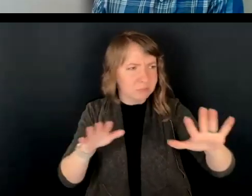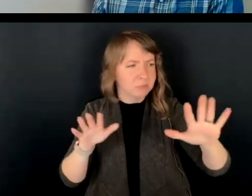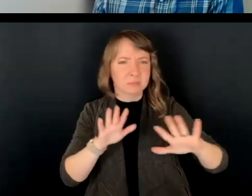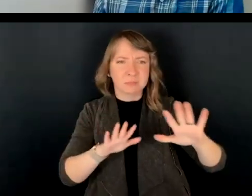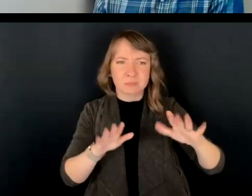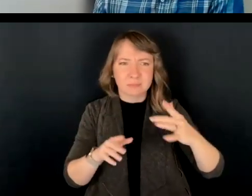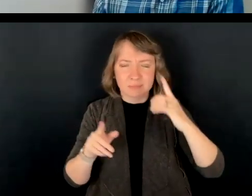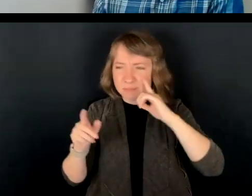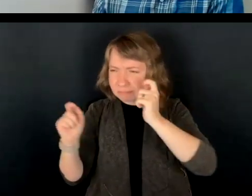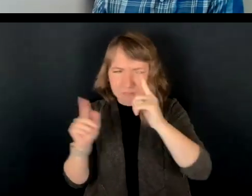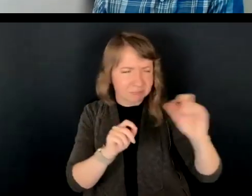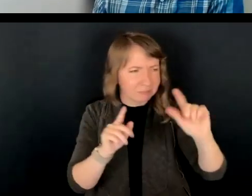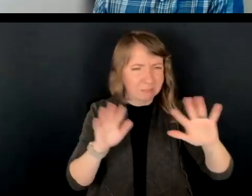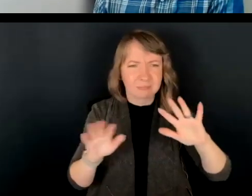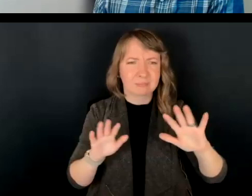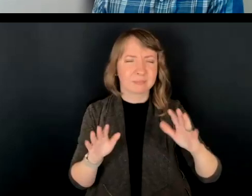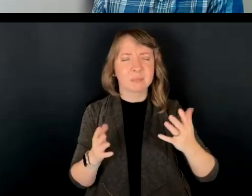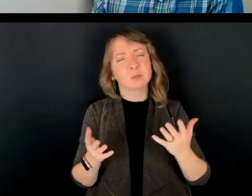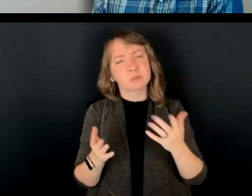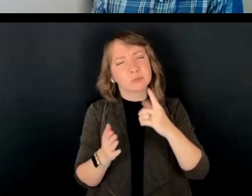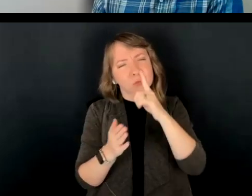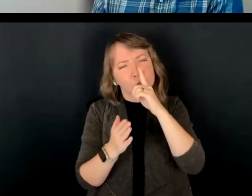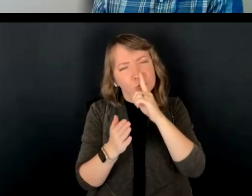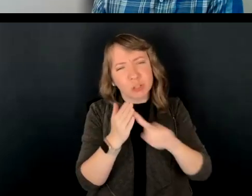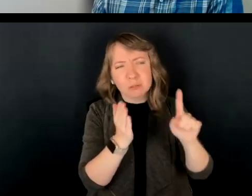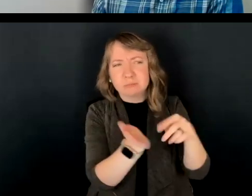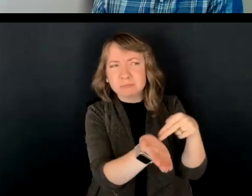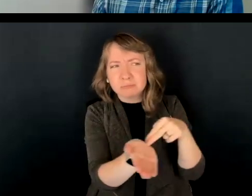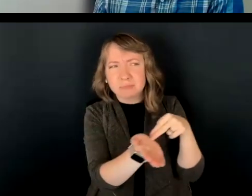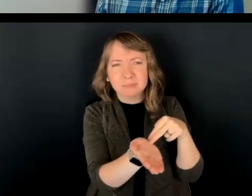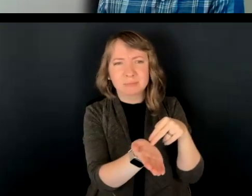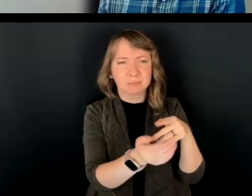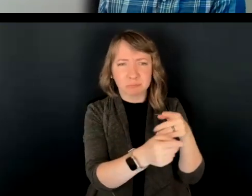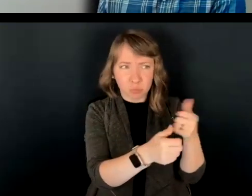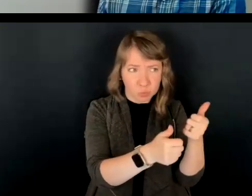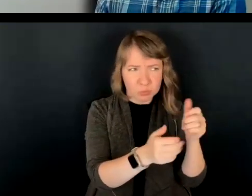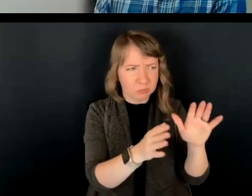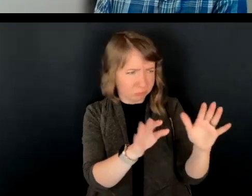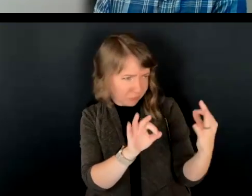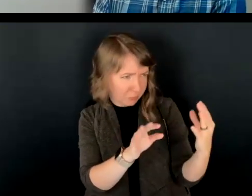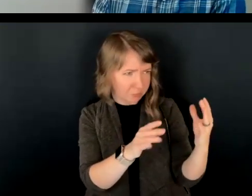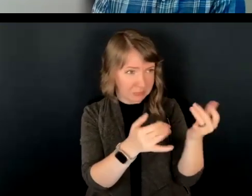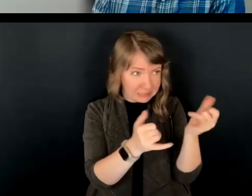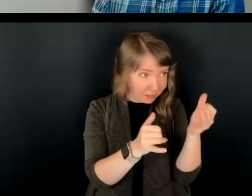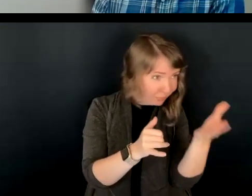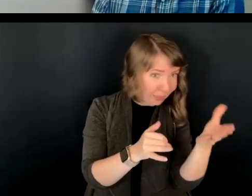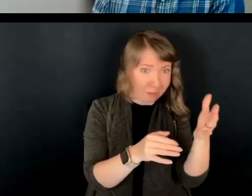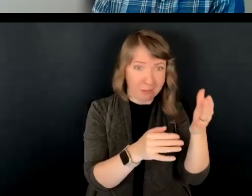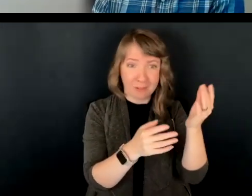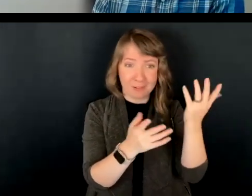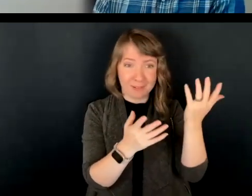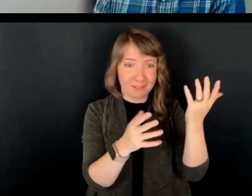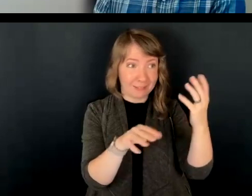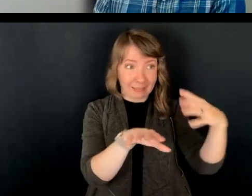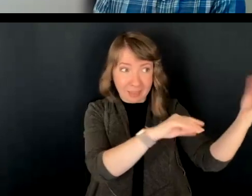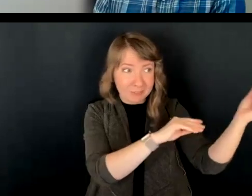And check in with your people and your contacts, make sure they're still around as you move